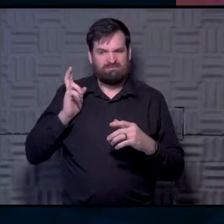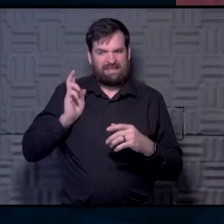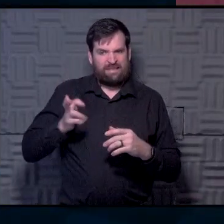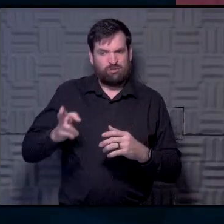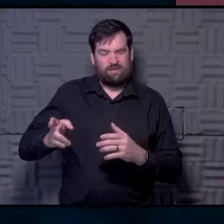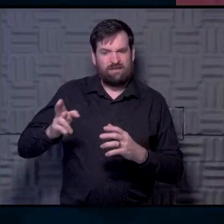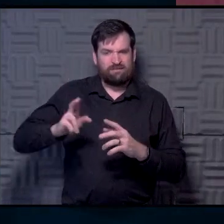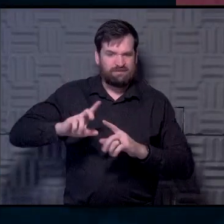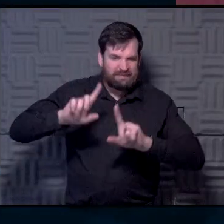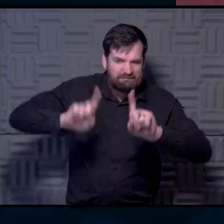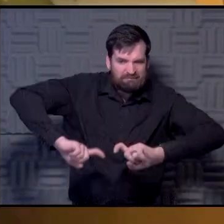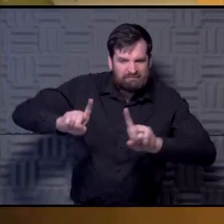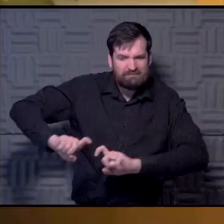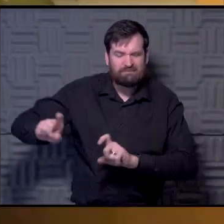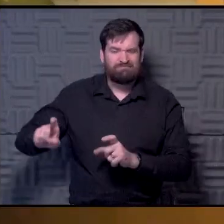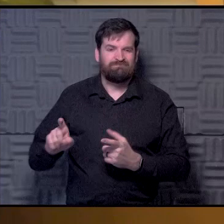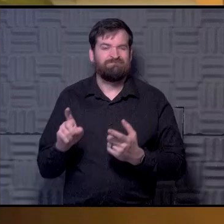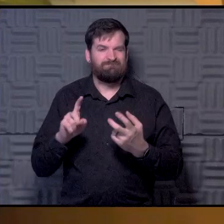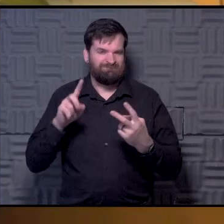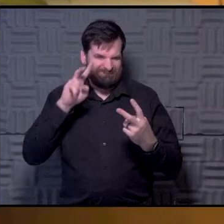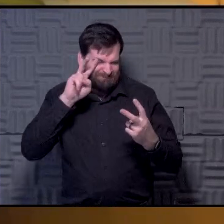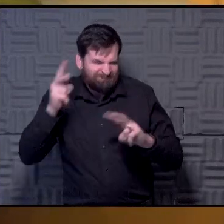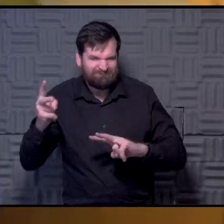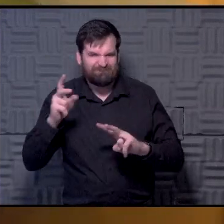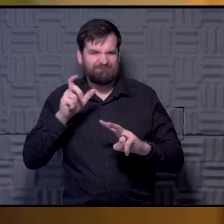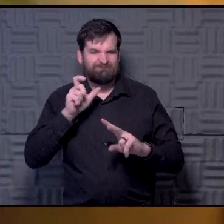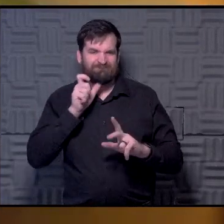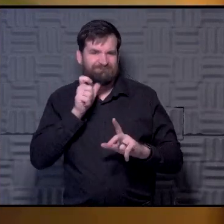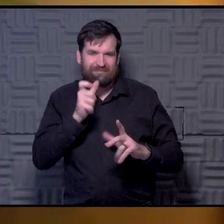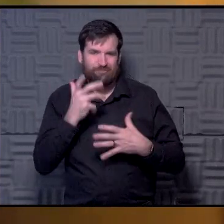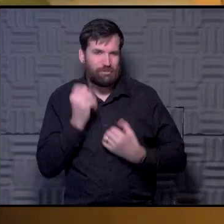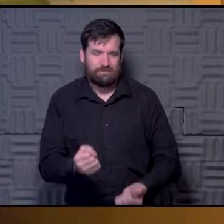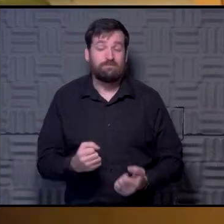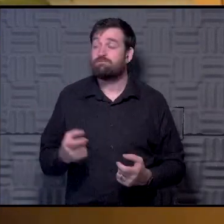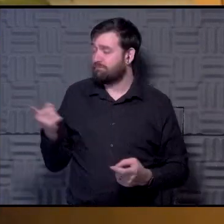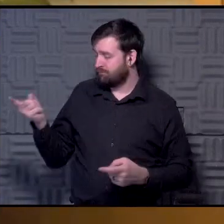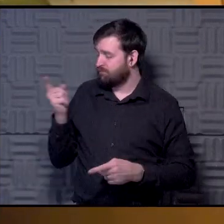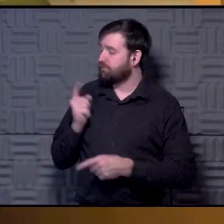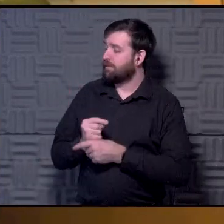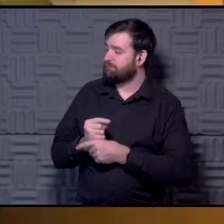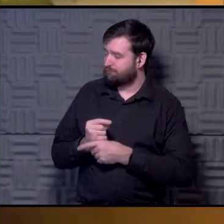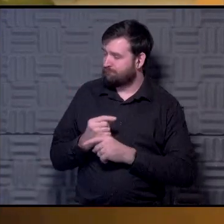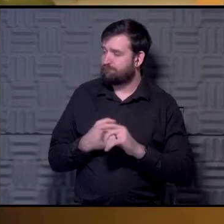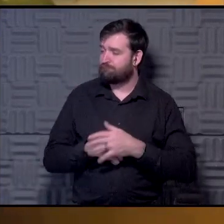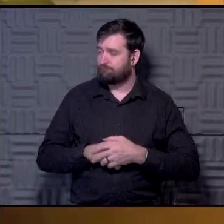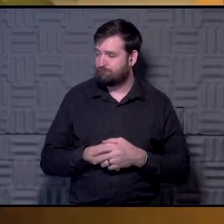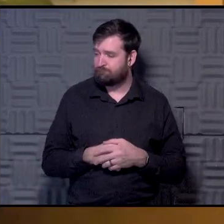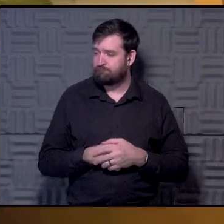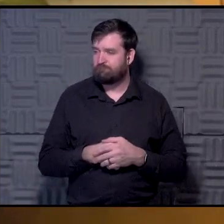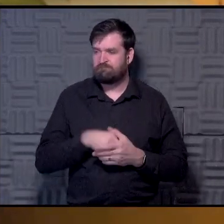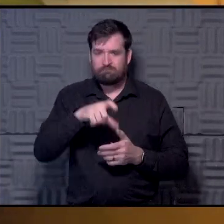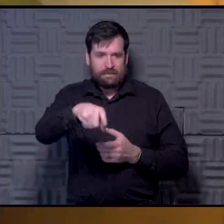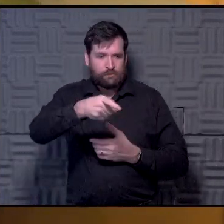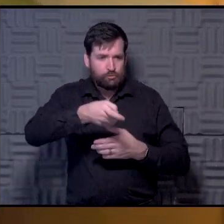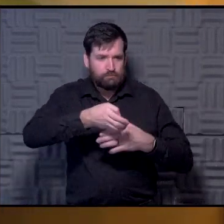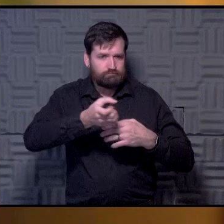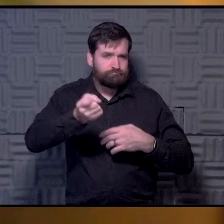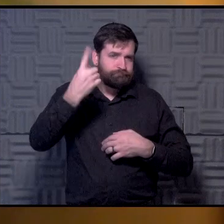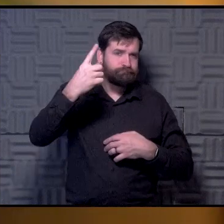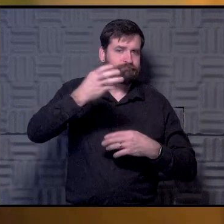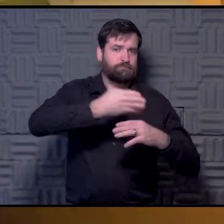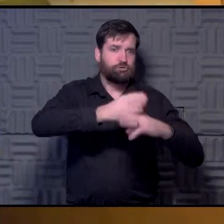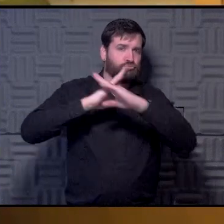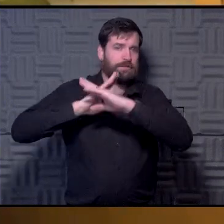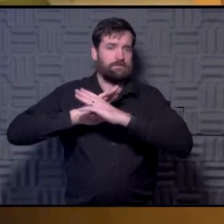bit of distrust? Yeah, I think you're right in terms of the need to understand and address the barriers to